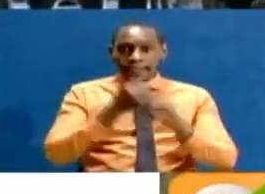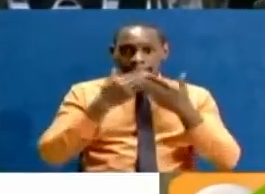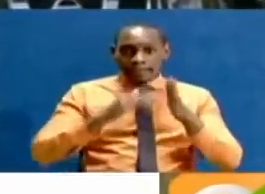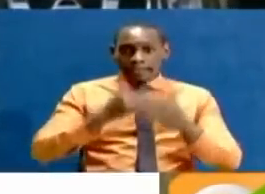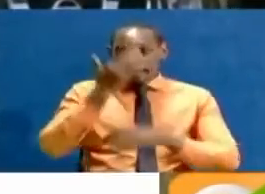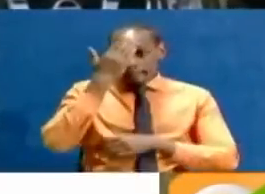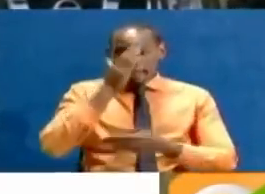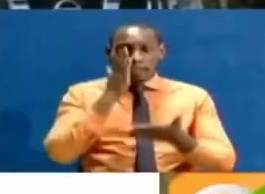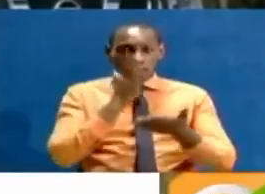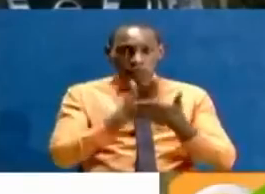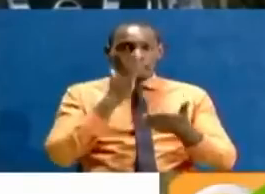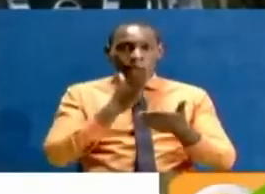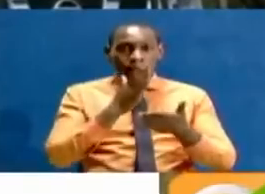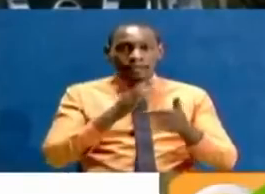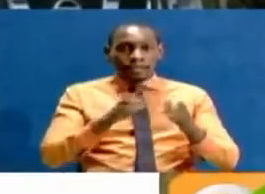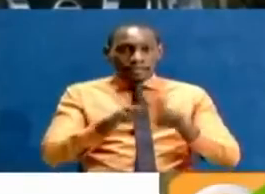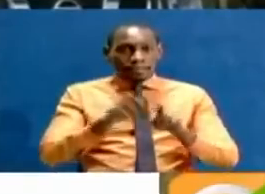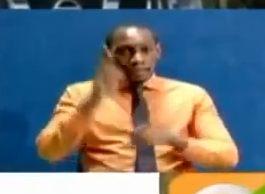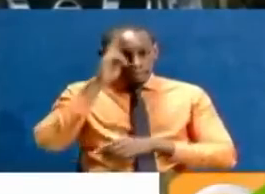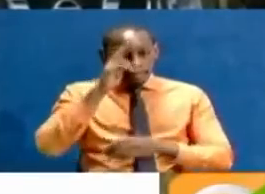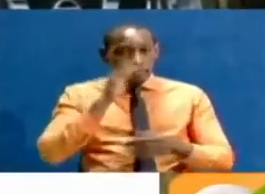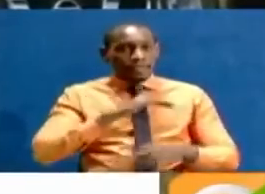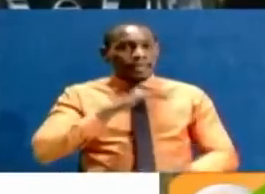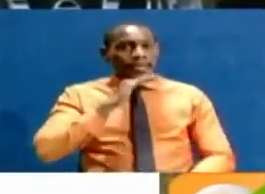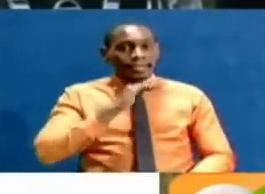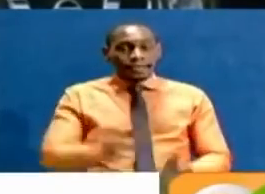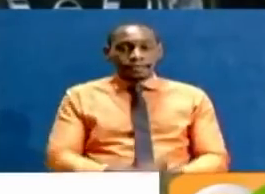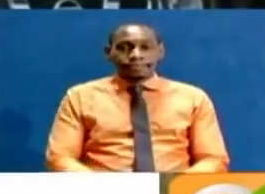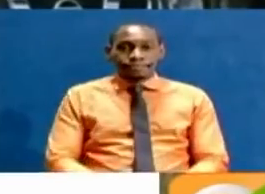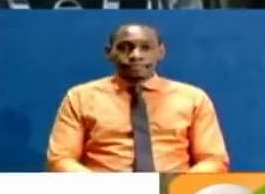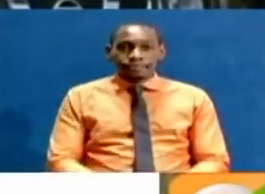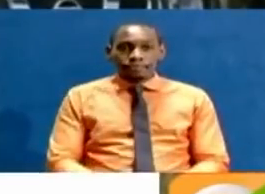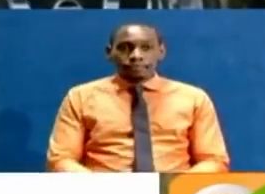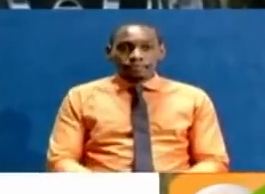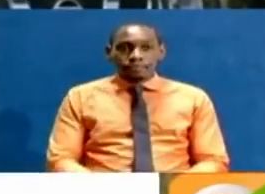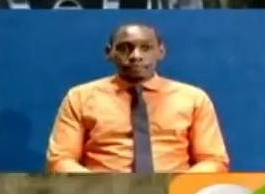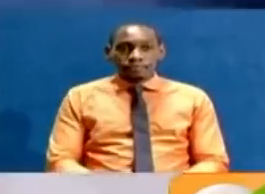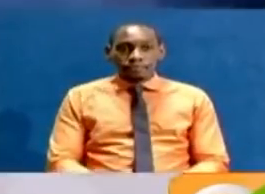conducted Monday to establish the exact cause of death. Hassan Mugambi, Citizen TV.